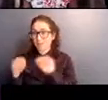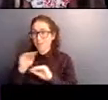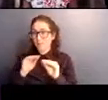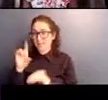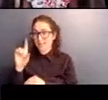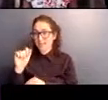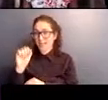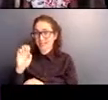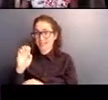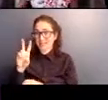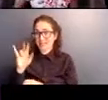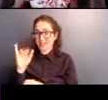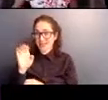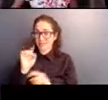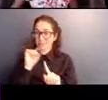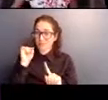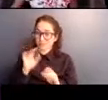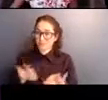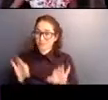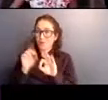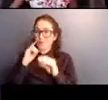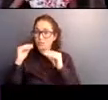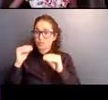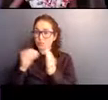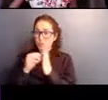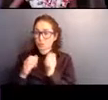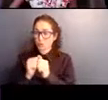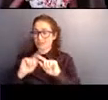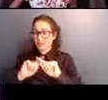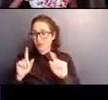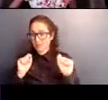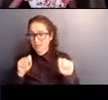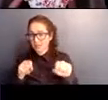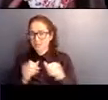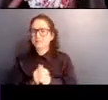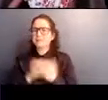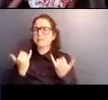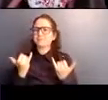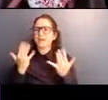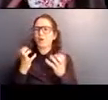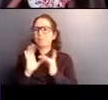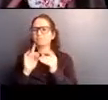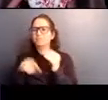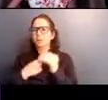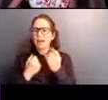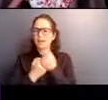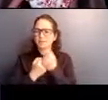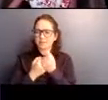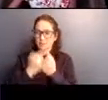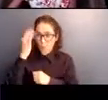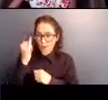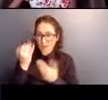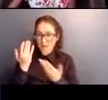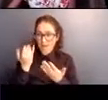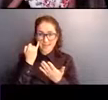students with differing abilities. So I wanted to talk about advocacy because if it were